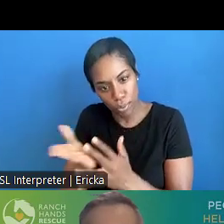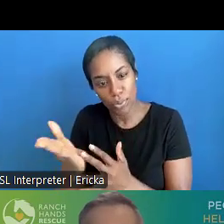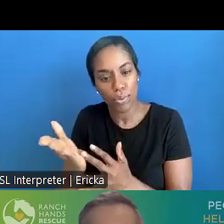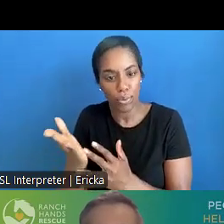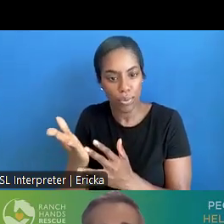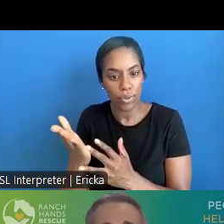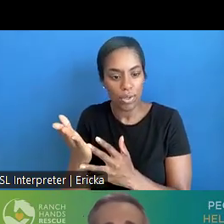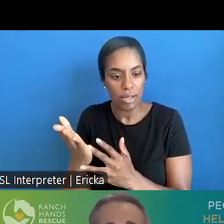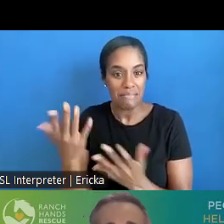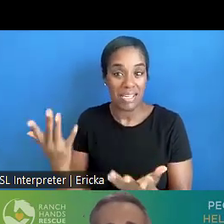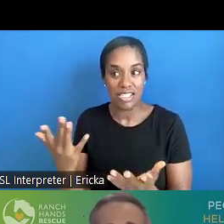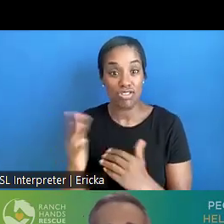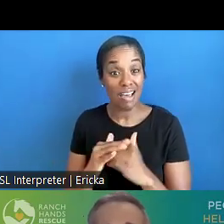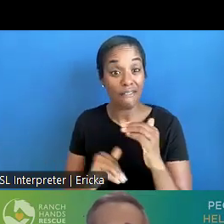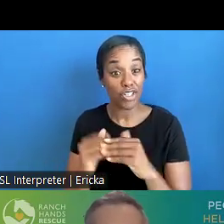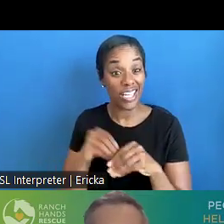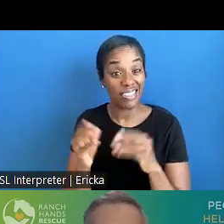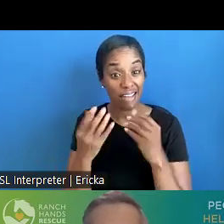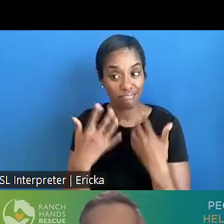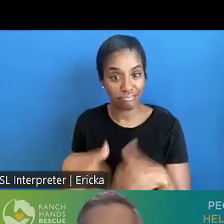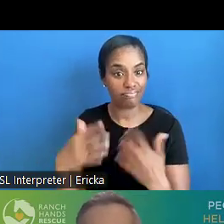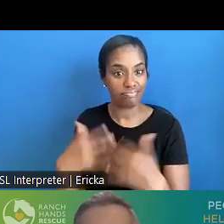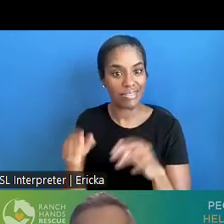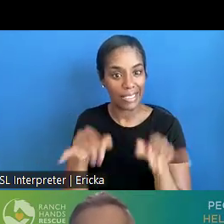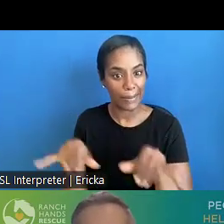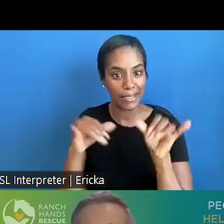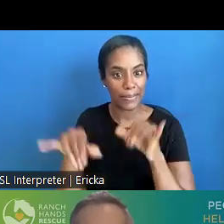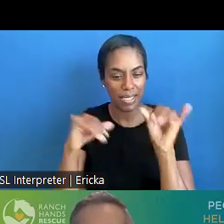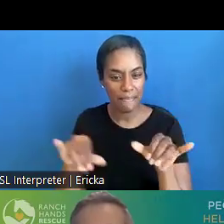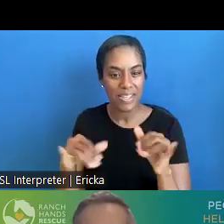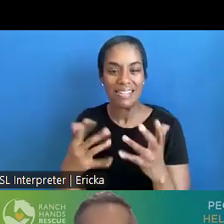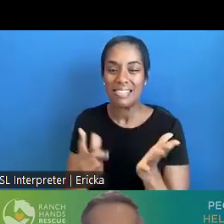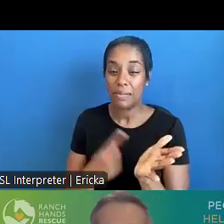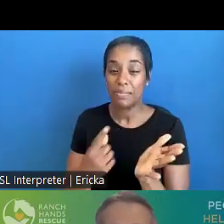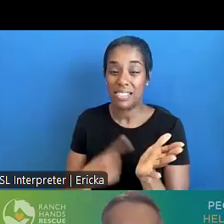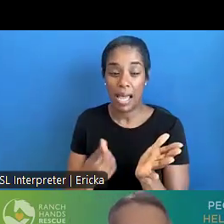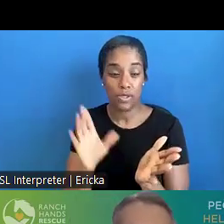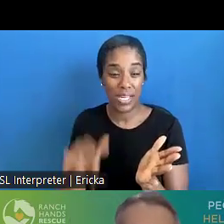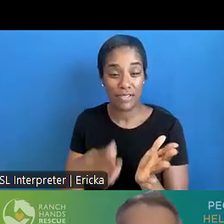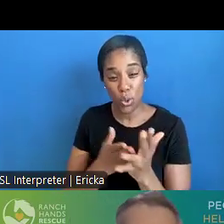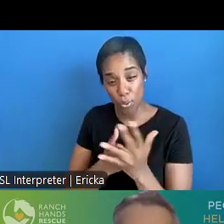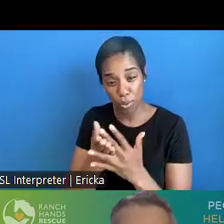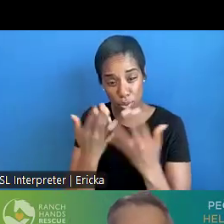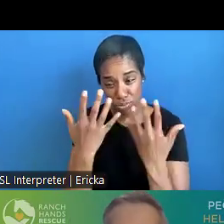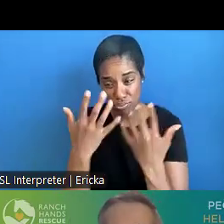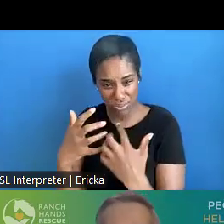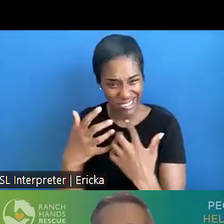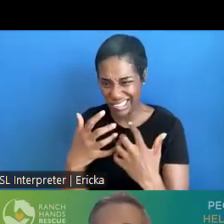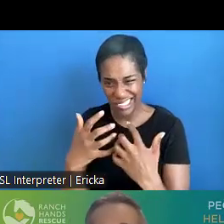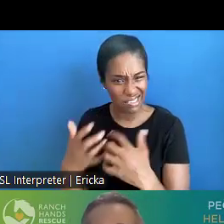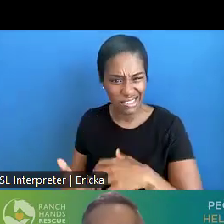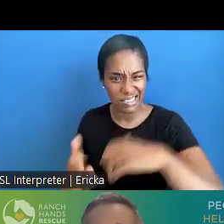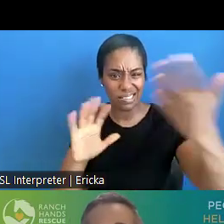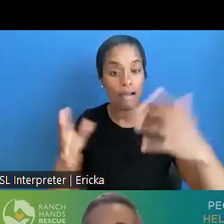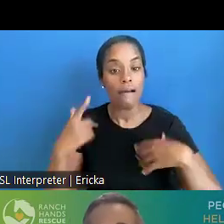that congruence. So in many cases, we kind of have to go through incongruence in order to get to a healthy congruence, which would be